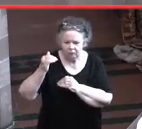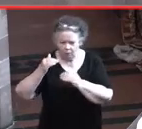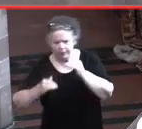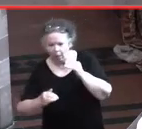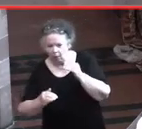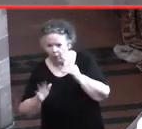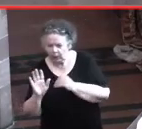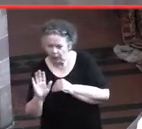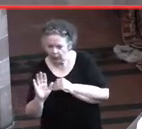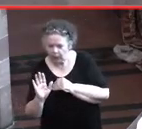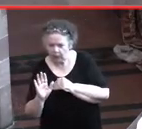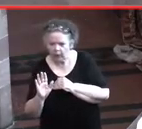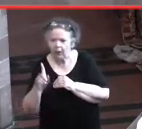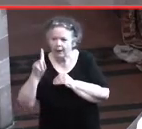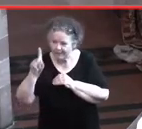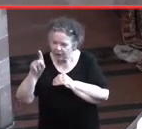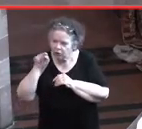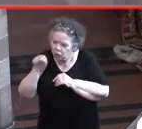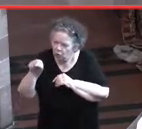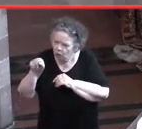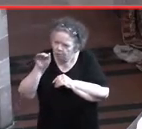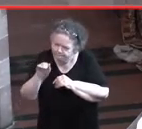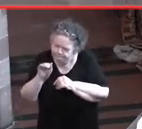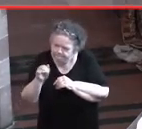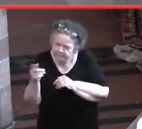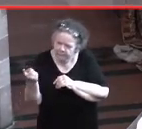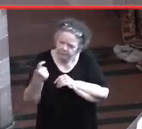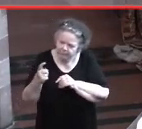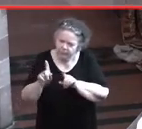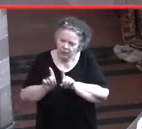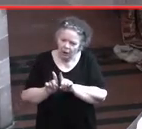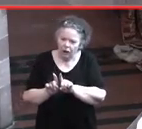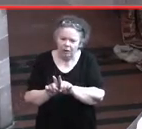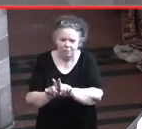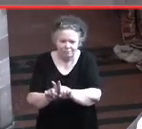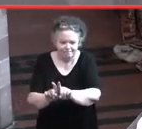below, but alongside and with.